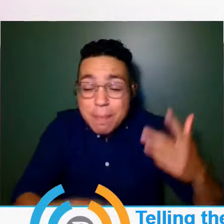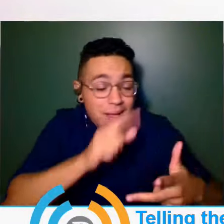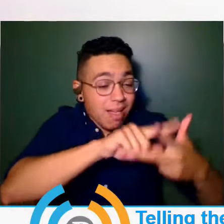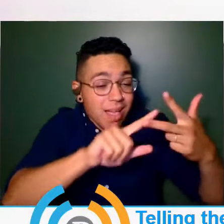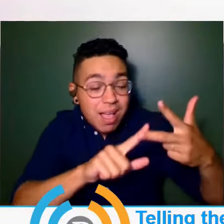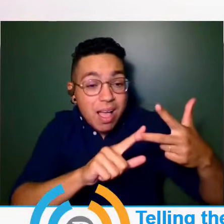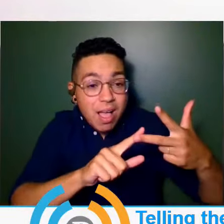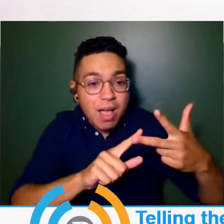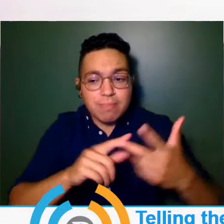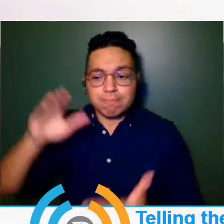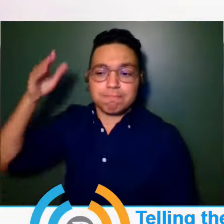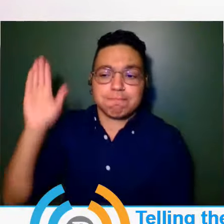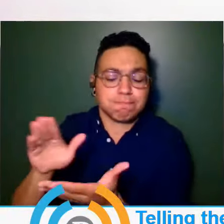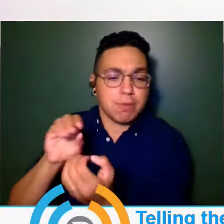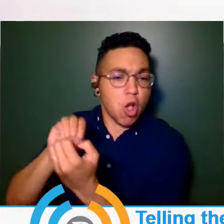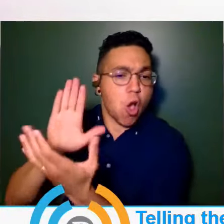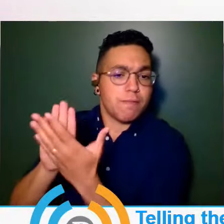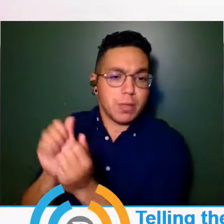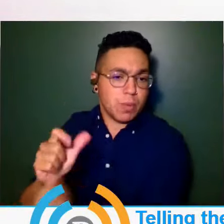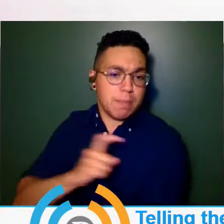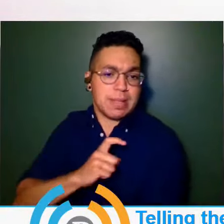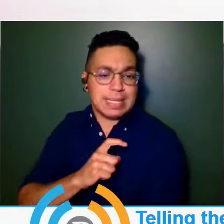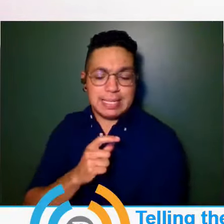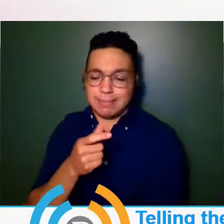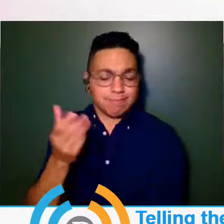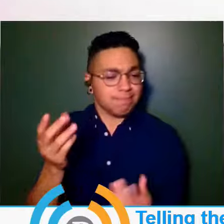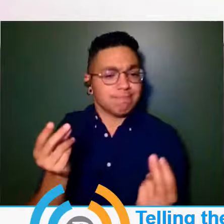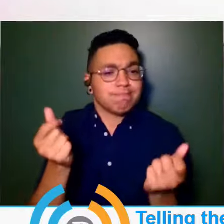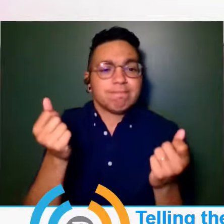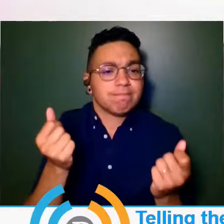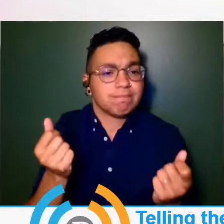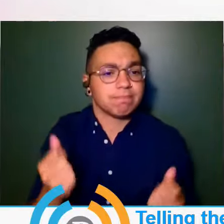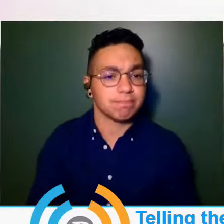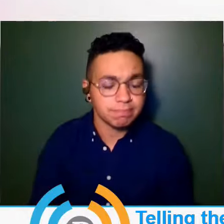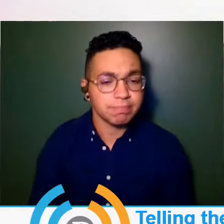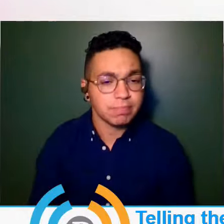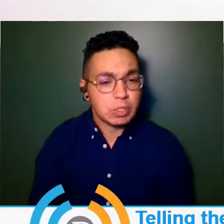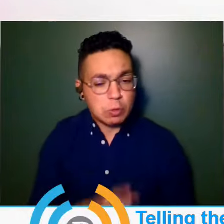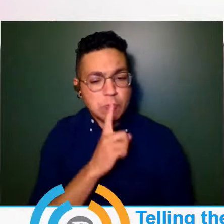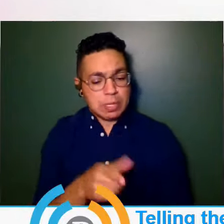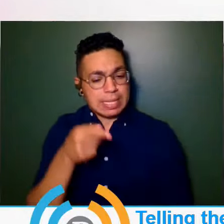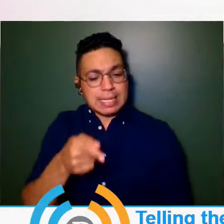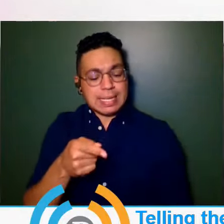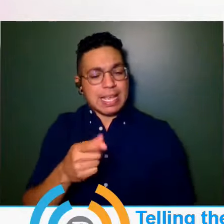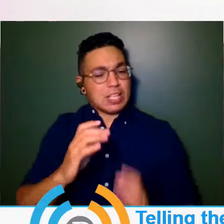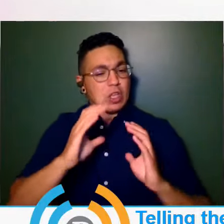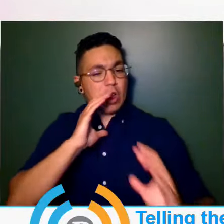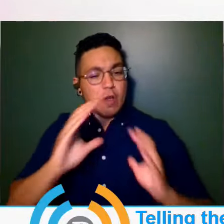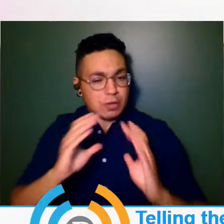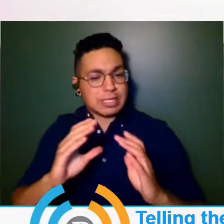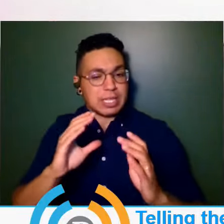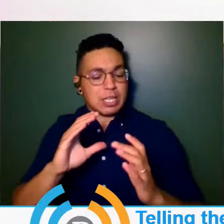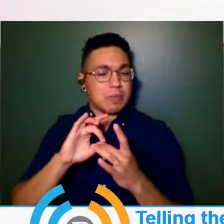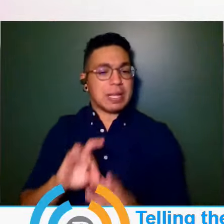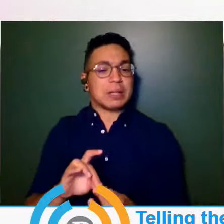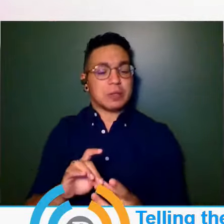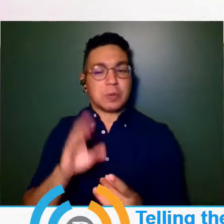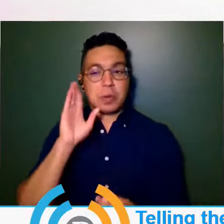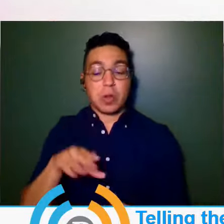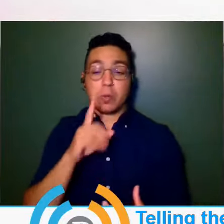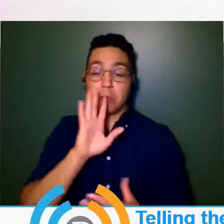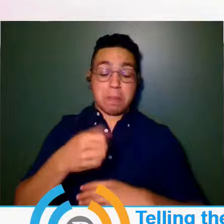the amount of conflicts that we have within our society. And so it's really a conversation when we talk about abolition. It's